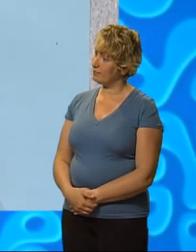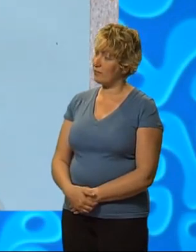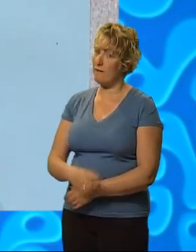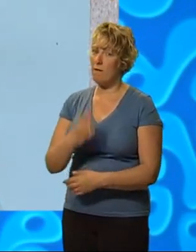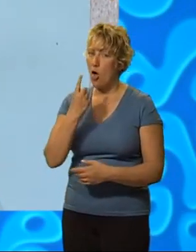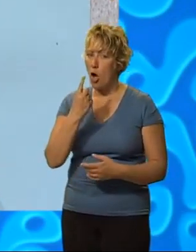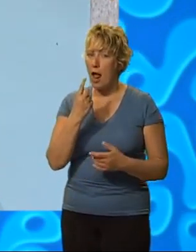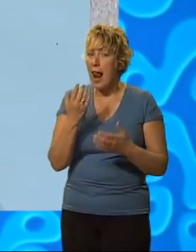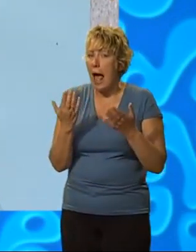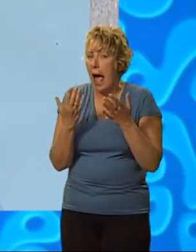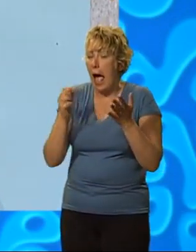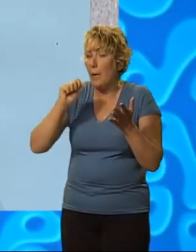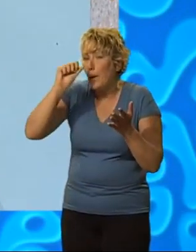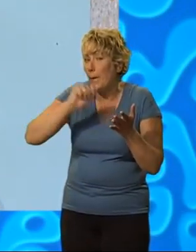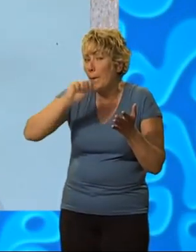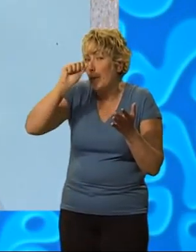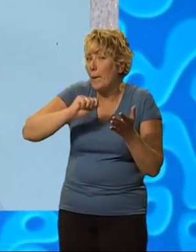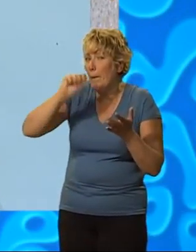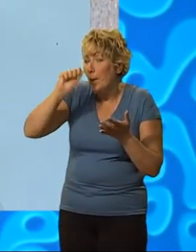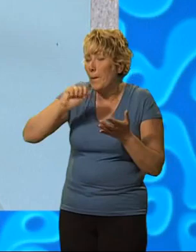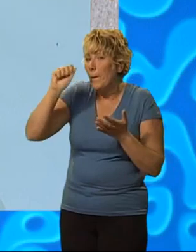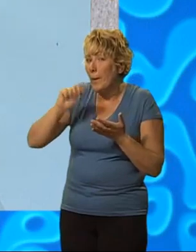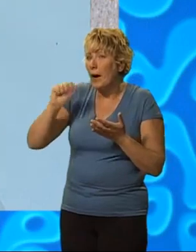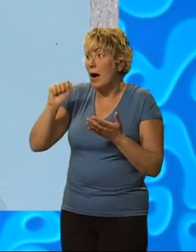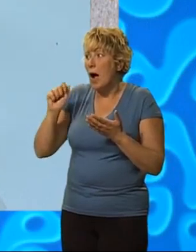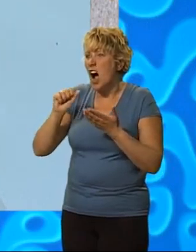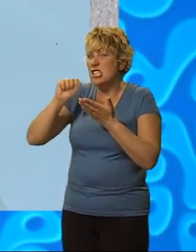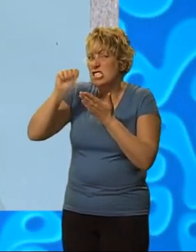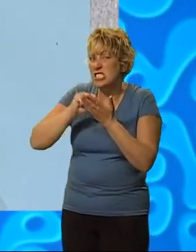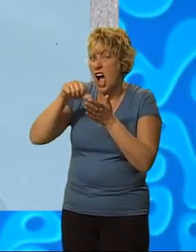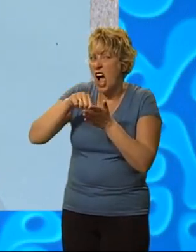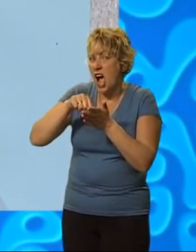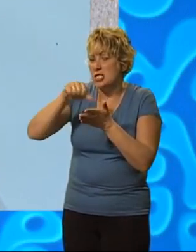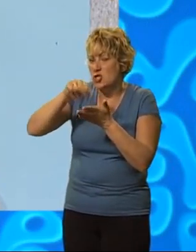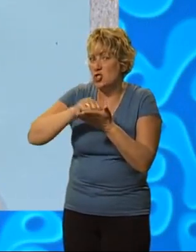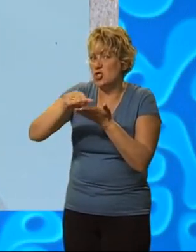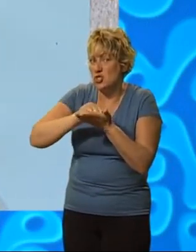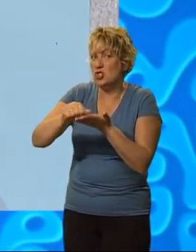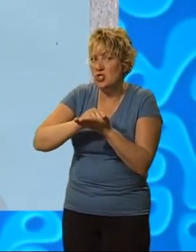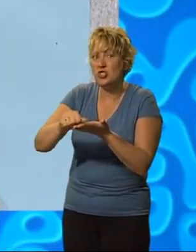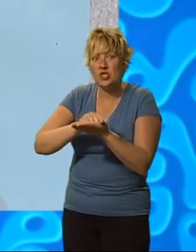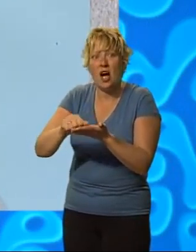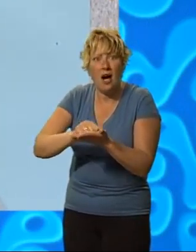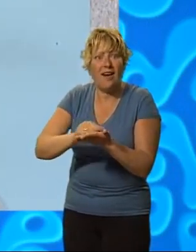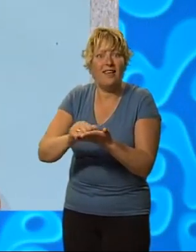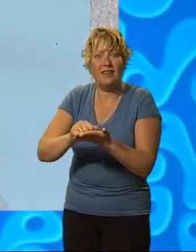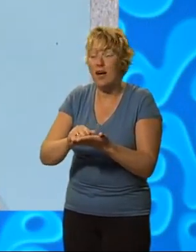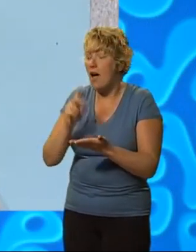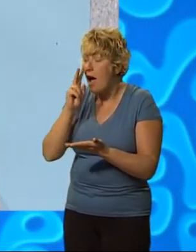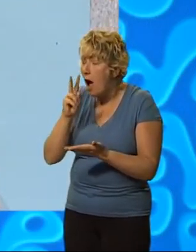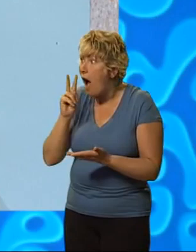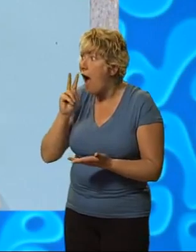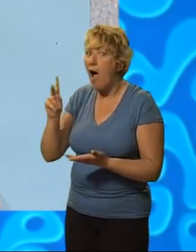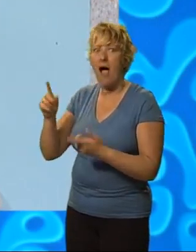Start off quite lightly and then press a bit harder. And you see the leaf starts to